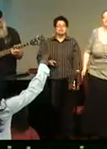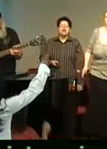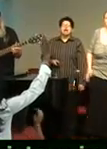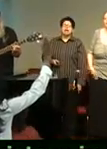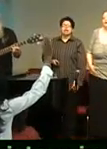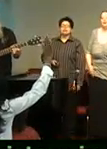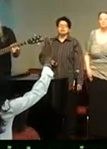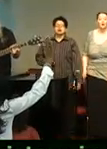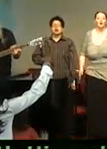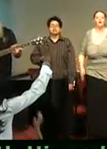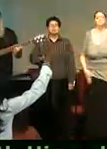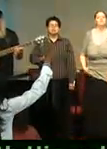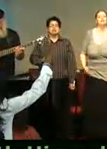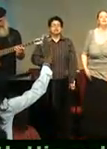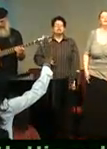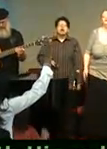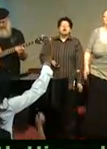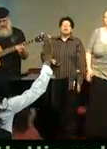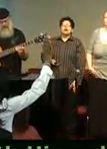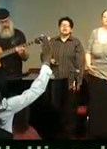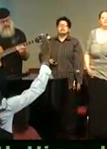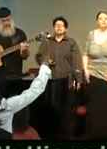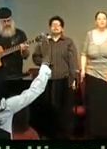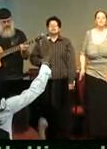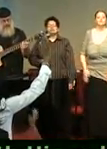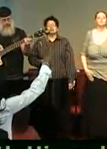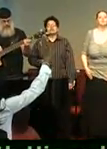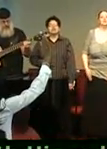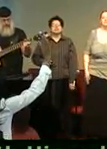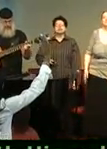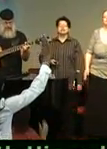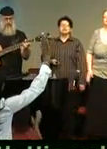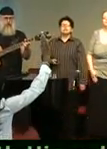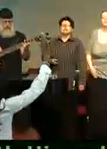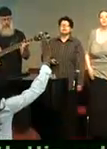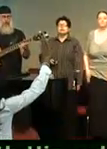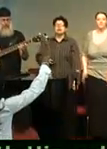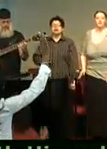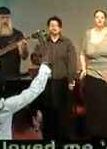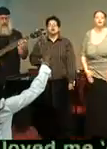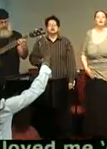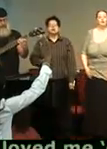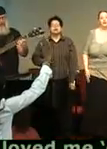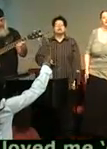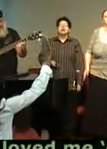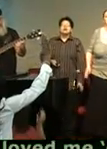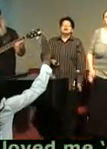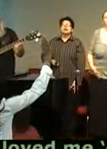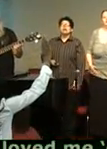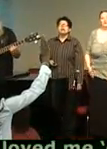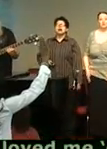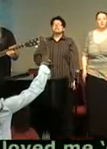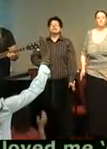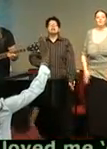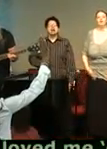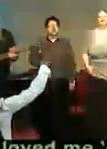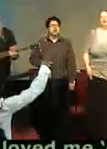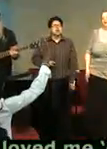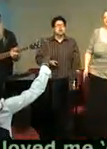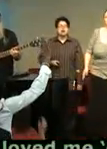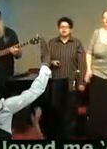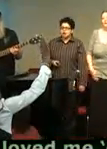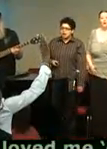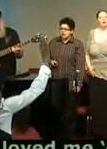Christ and with hising love love